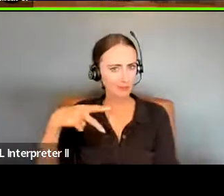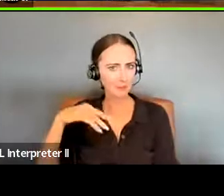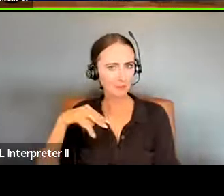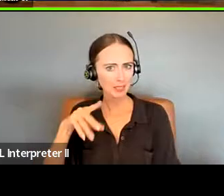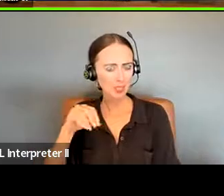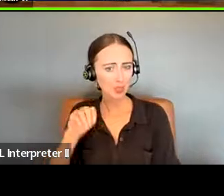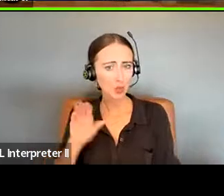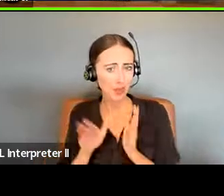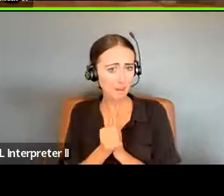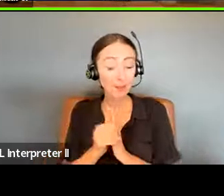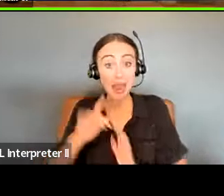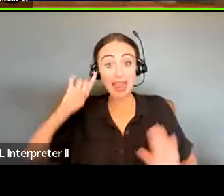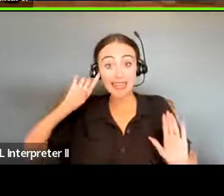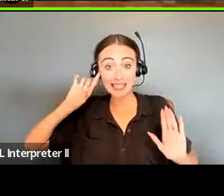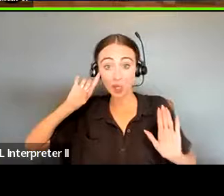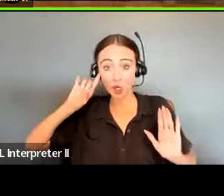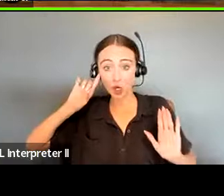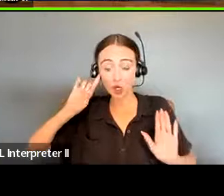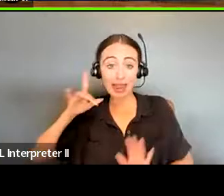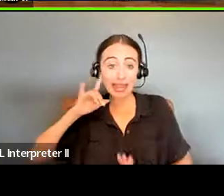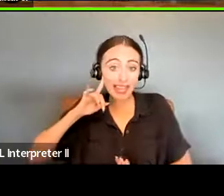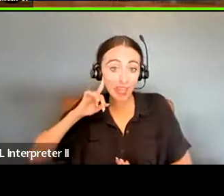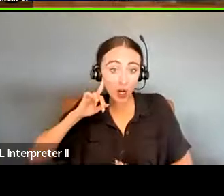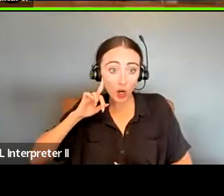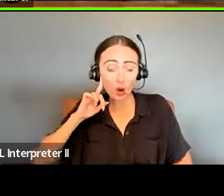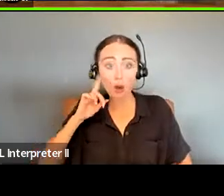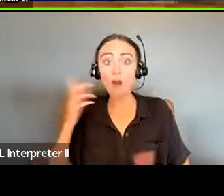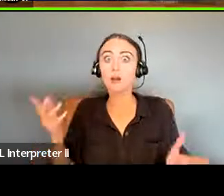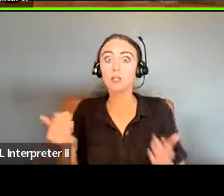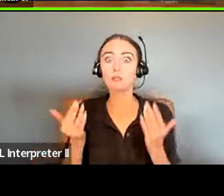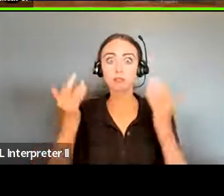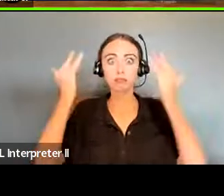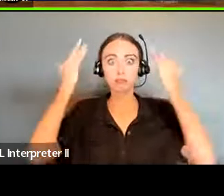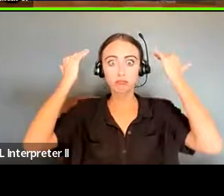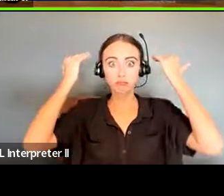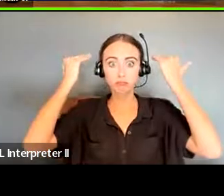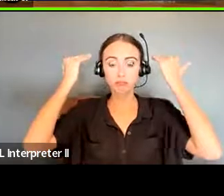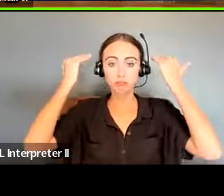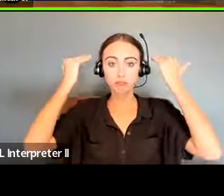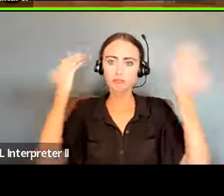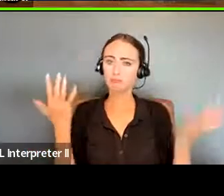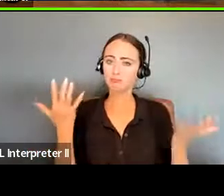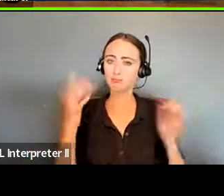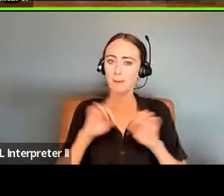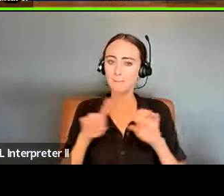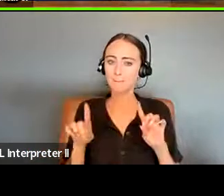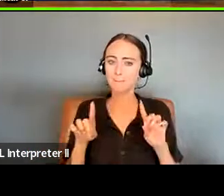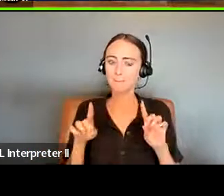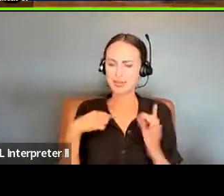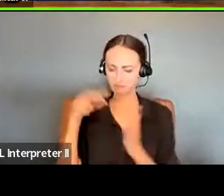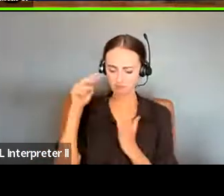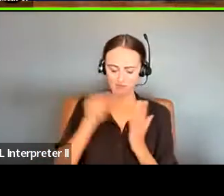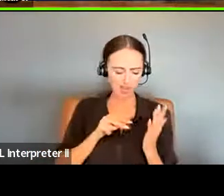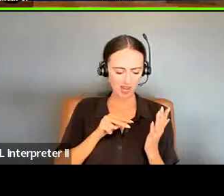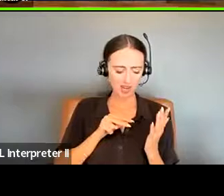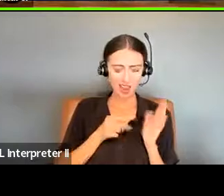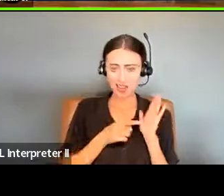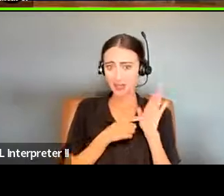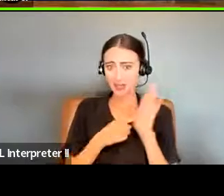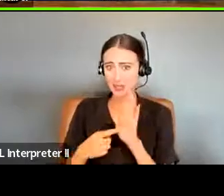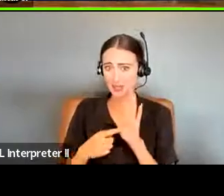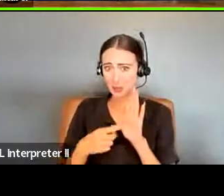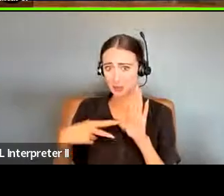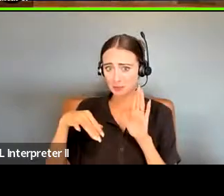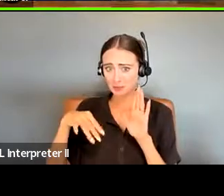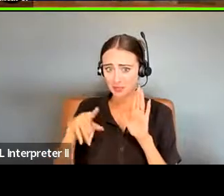amendment. What I hear is that we're going to be overwhelmed. But when I read this and I showed Councilmember